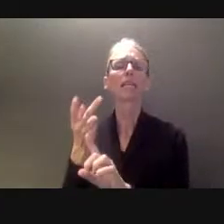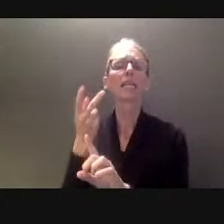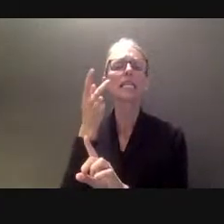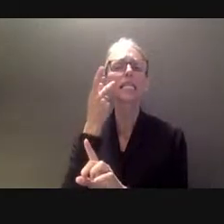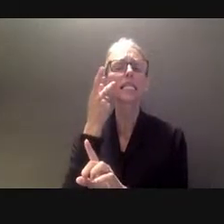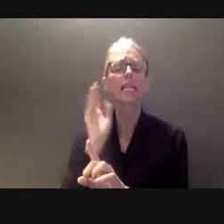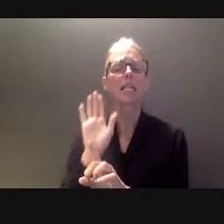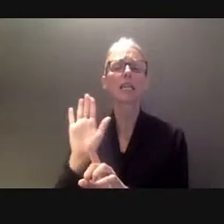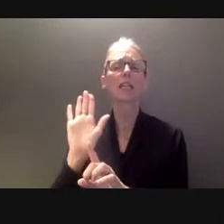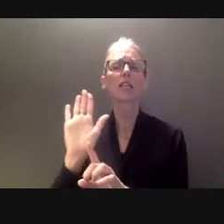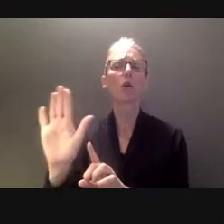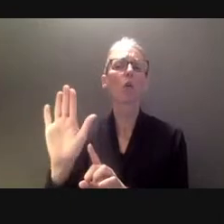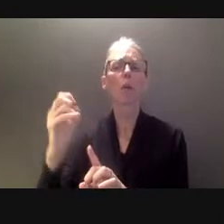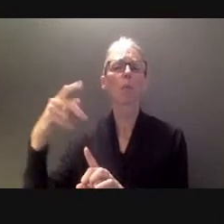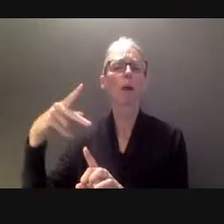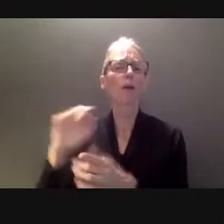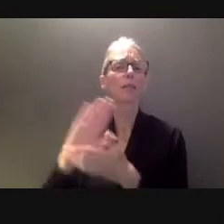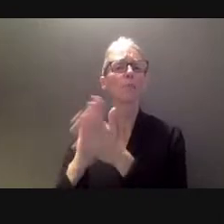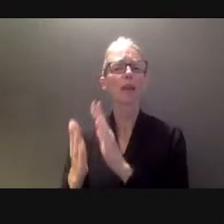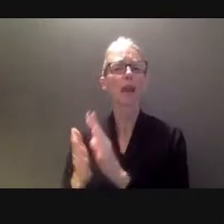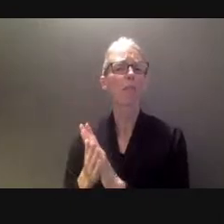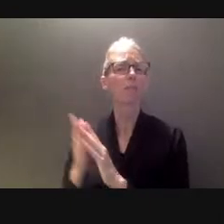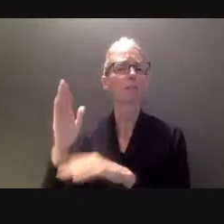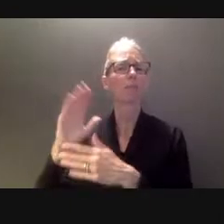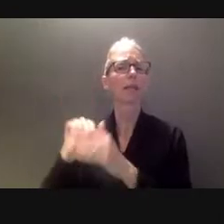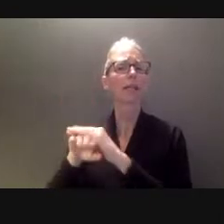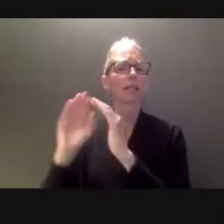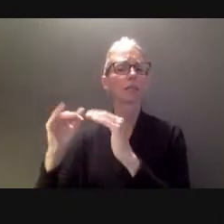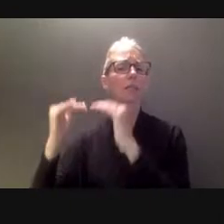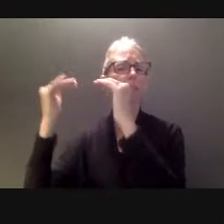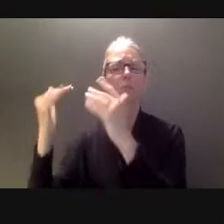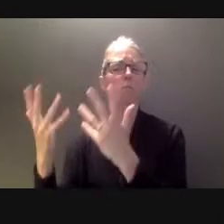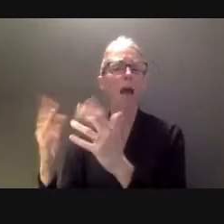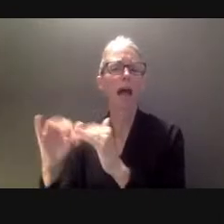parks. So that is a research team that we've connected with.